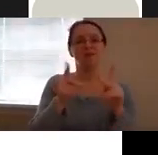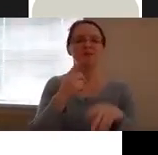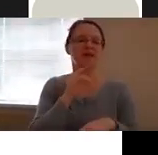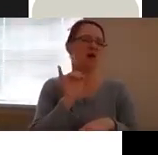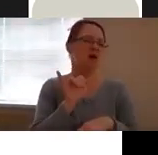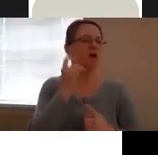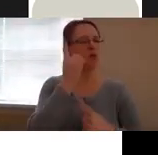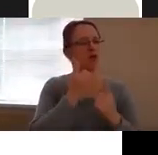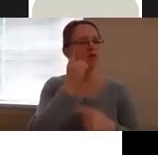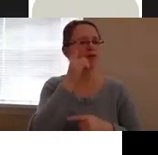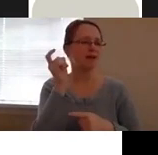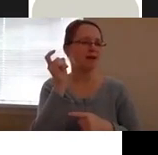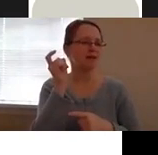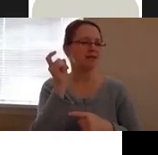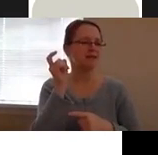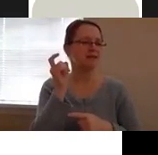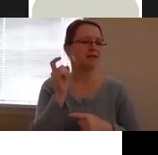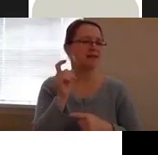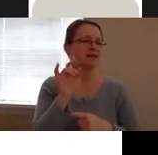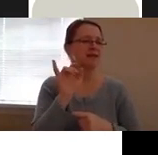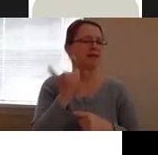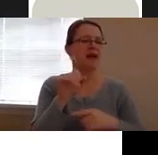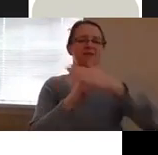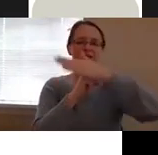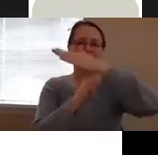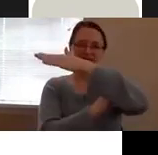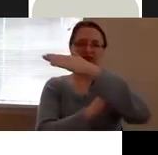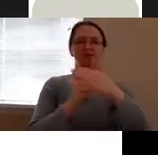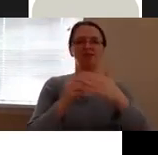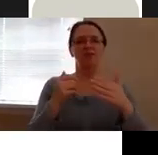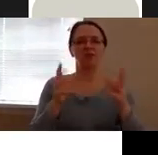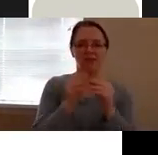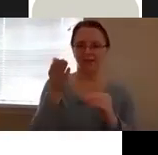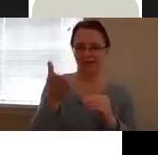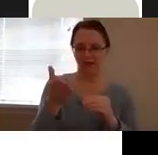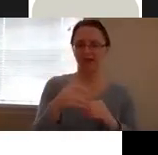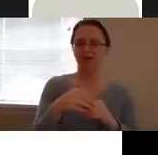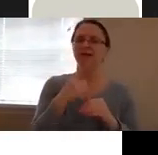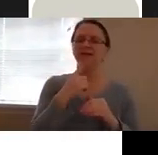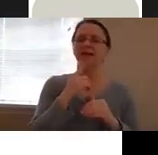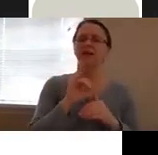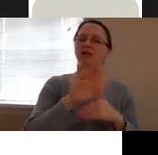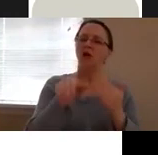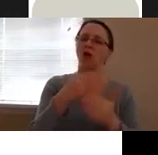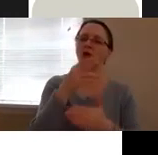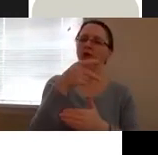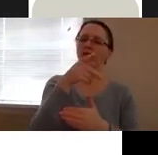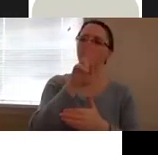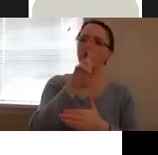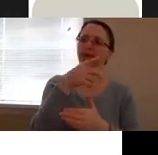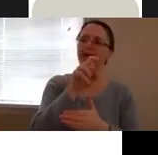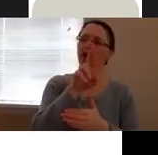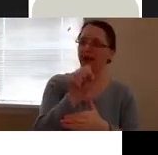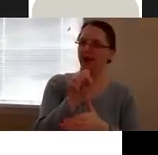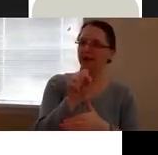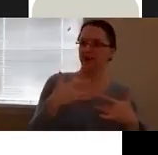wondering, it was at the Michael J. Fox Foundation, it was a meeting there, and then it's like, okay, so how about the whole UPDRS actually? So yeah, it